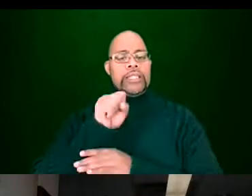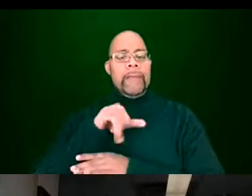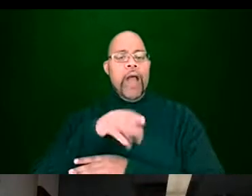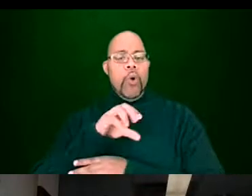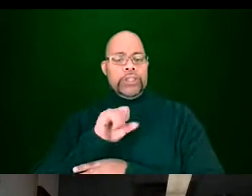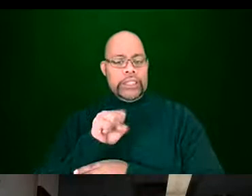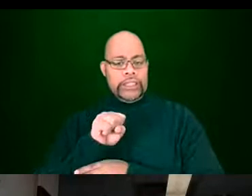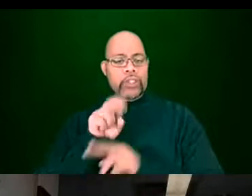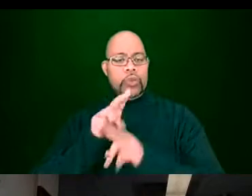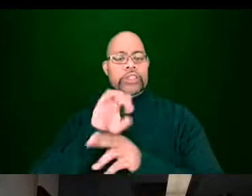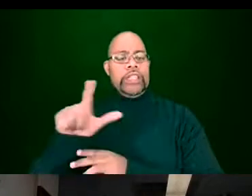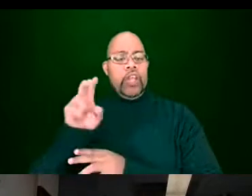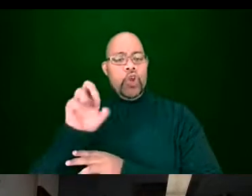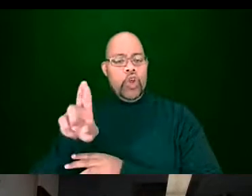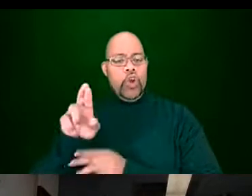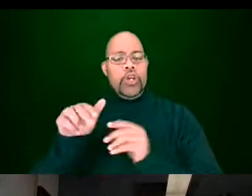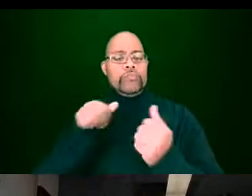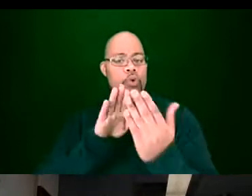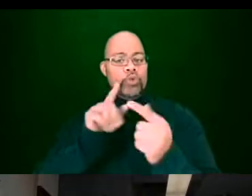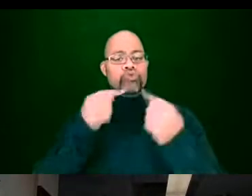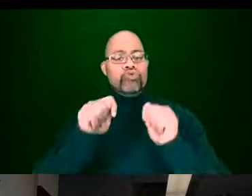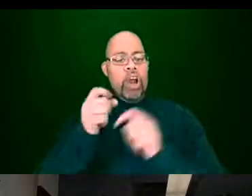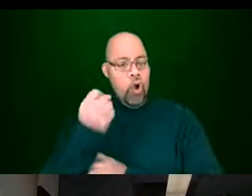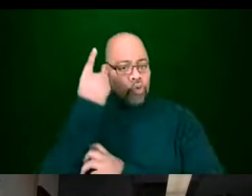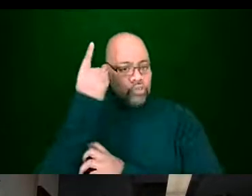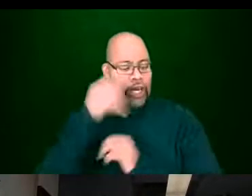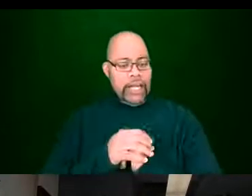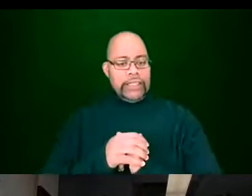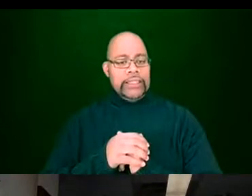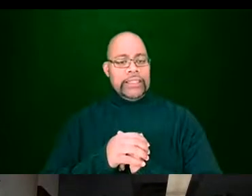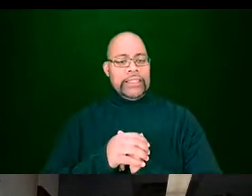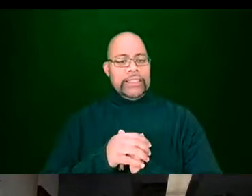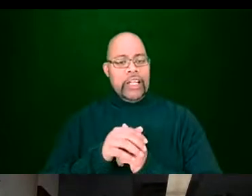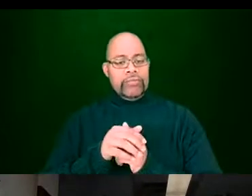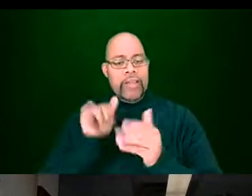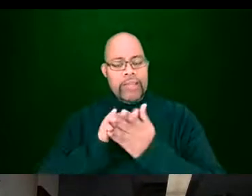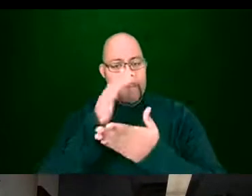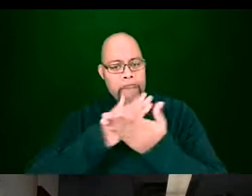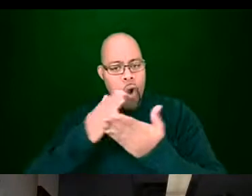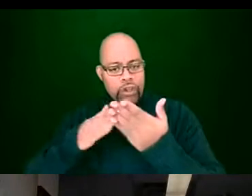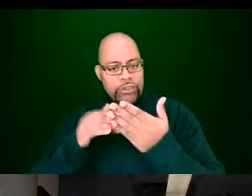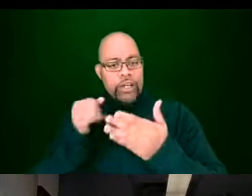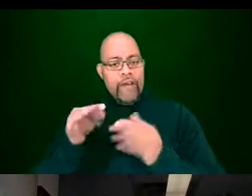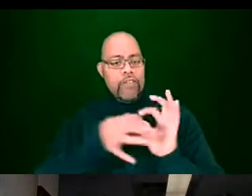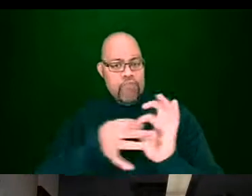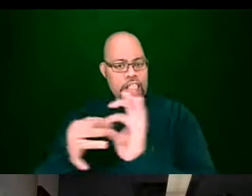using cellular techniques to try and understand the key underlying components of the